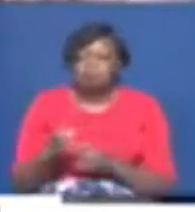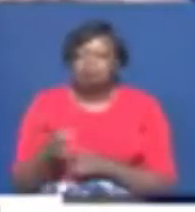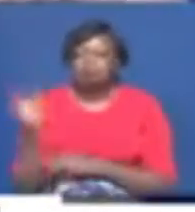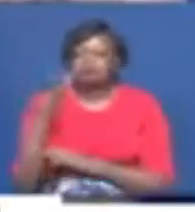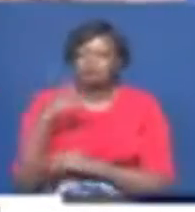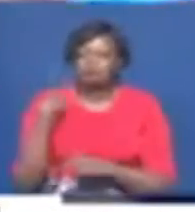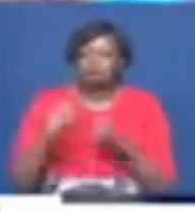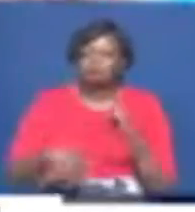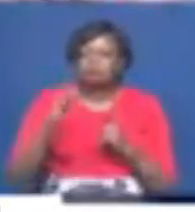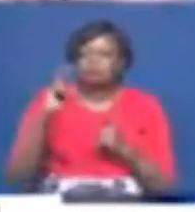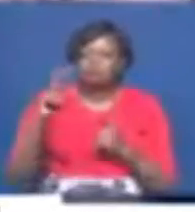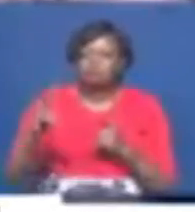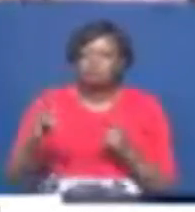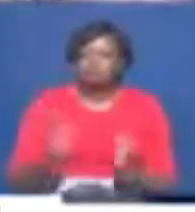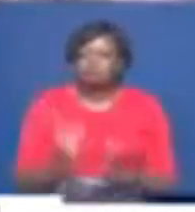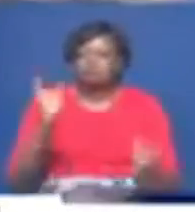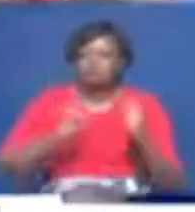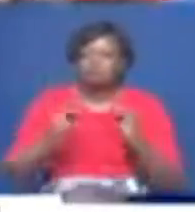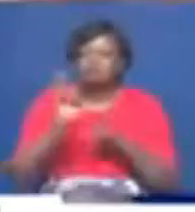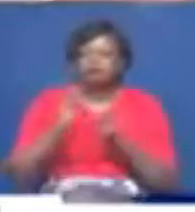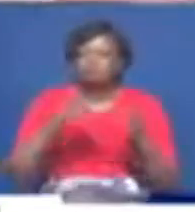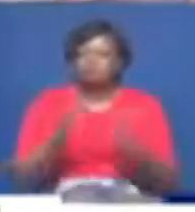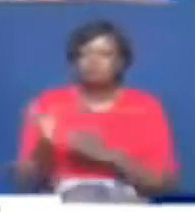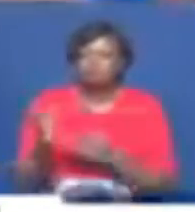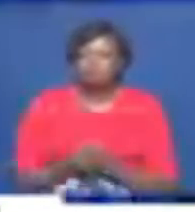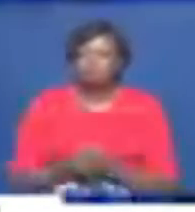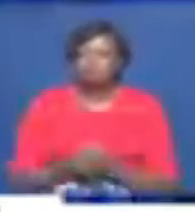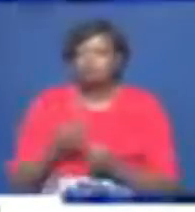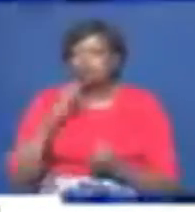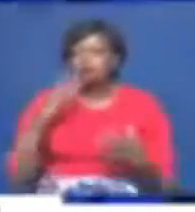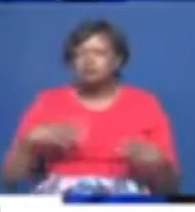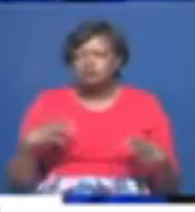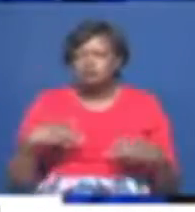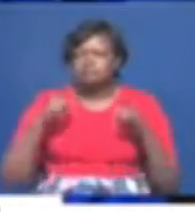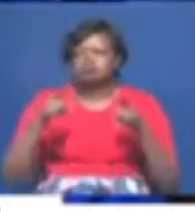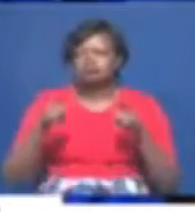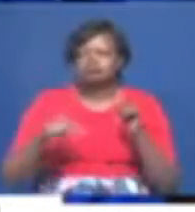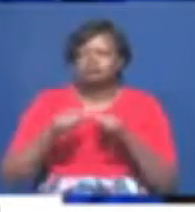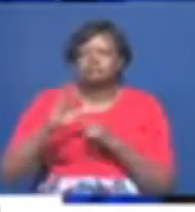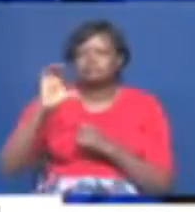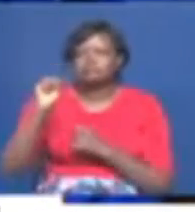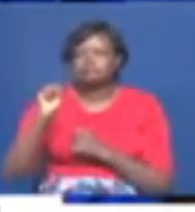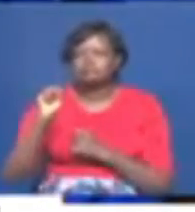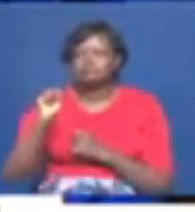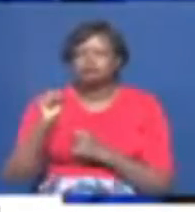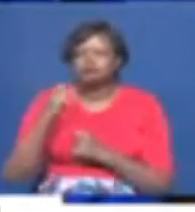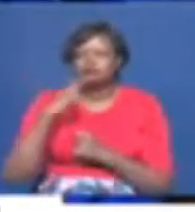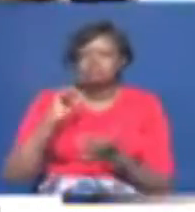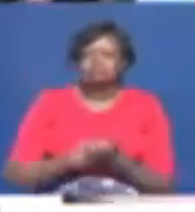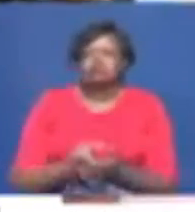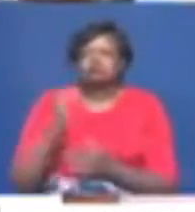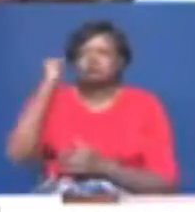election. Wamalwa used the platform to downplay criticism of cabinet secretaries accused of